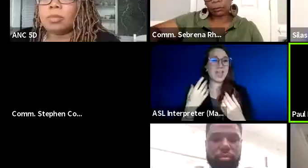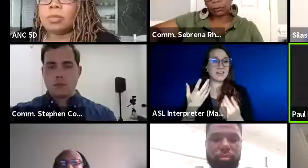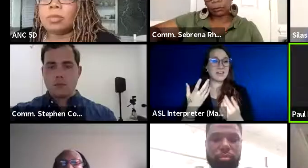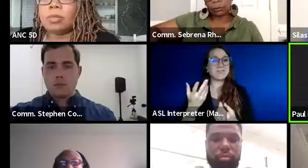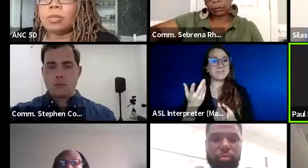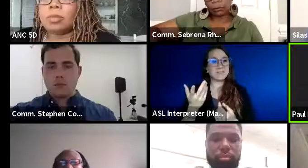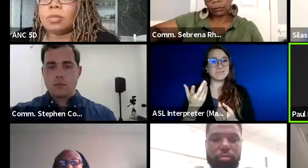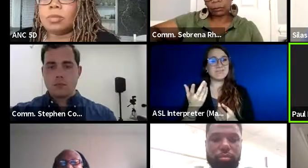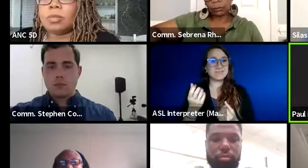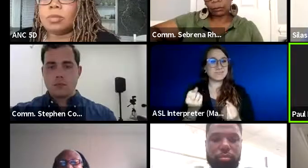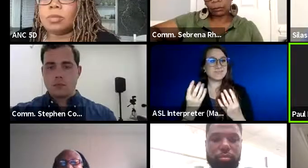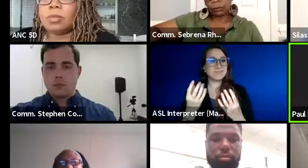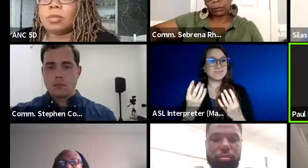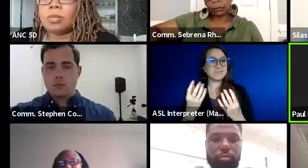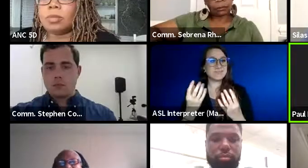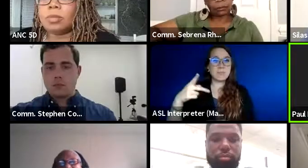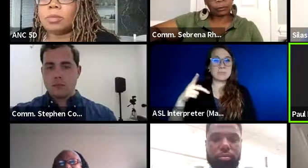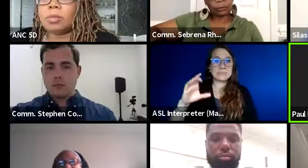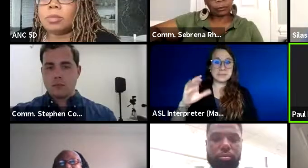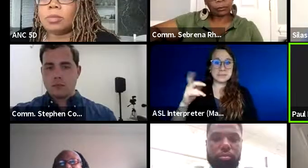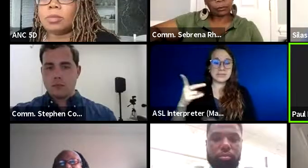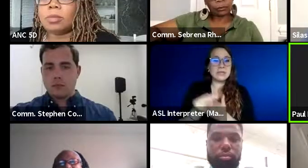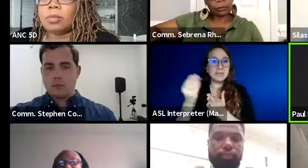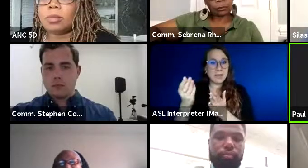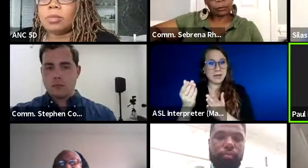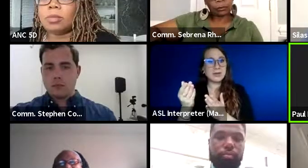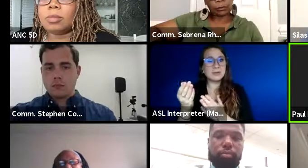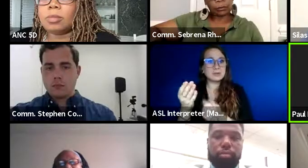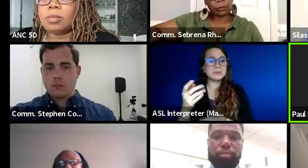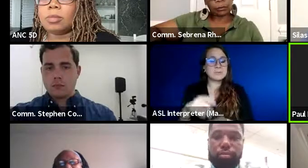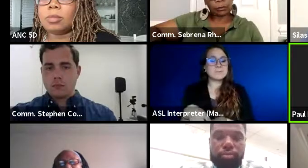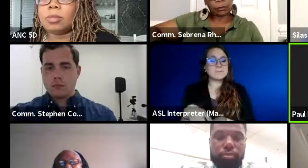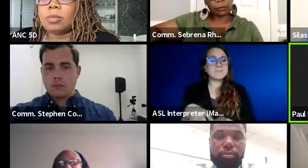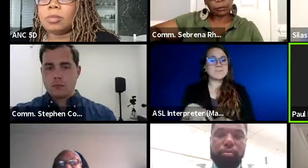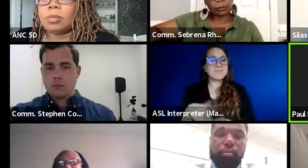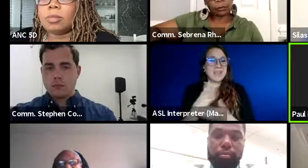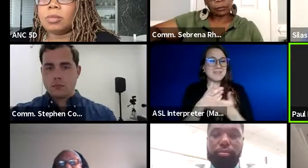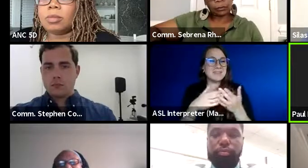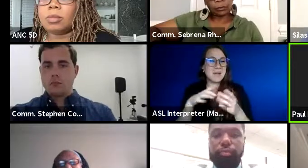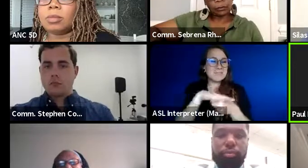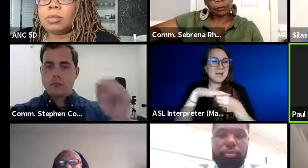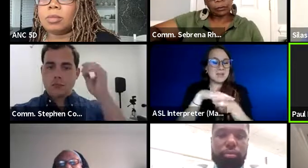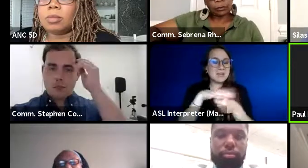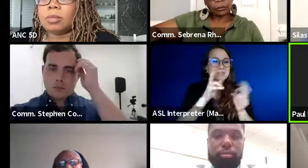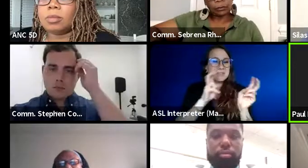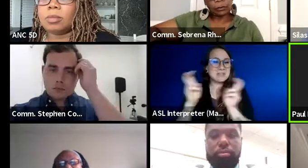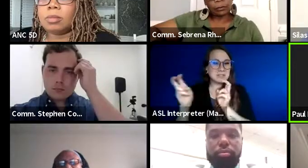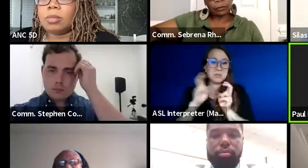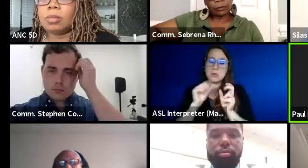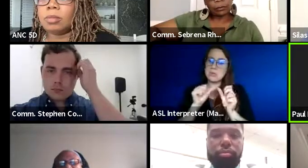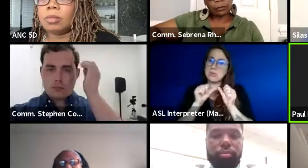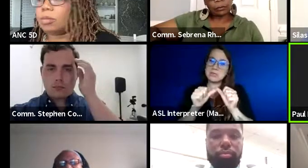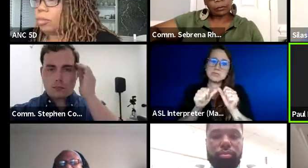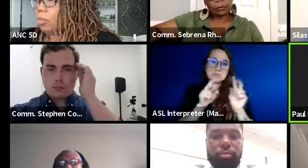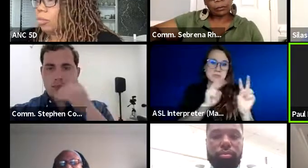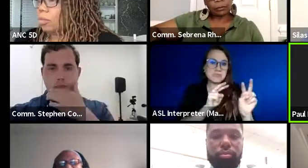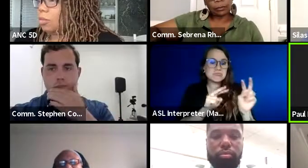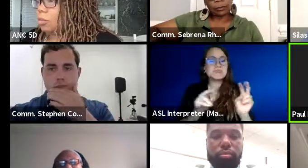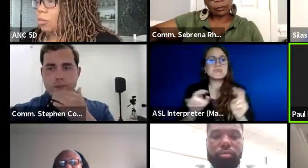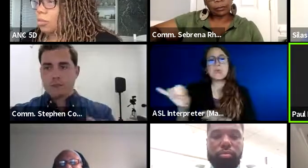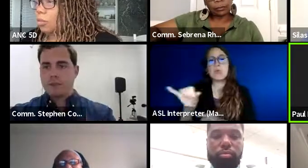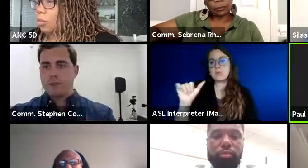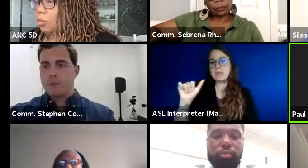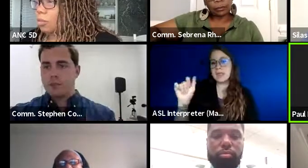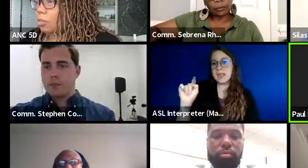the other areas where we've been having issues. And so we'll just continue that. Similarly, it's the ATVs